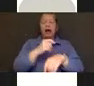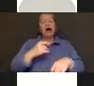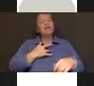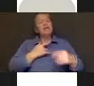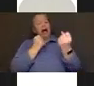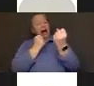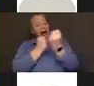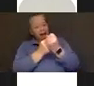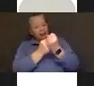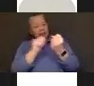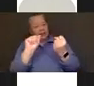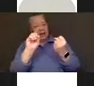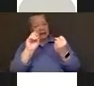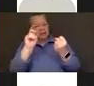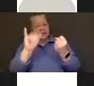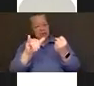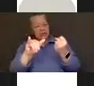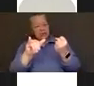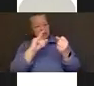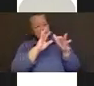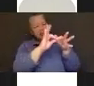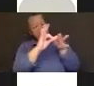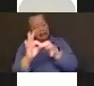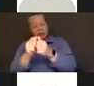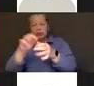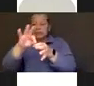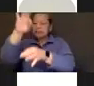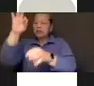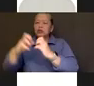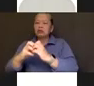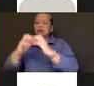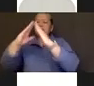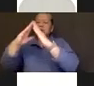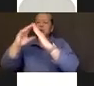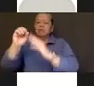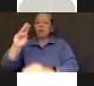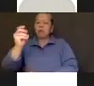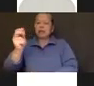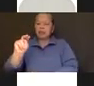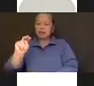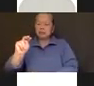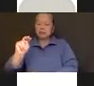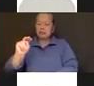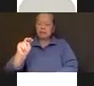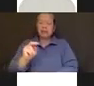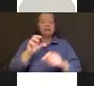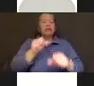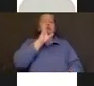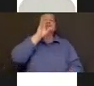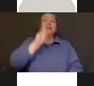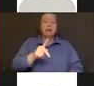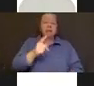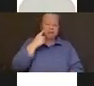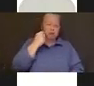is connected to spiritual formation, right? To be able to speak up for